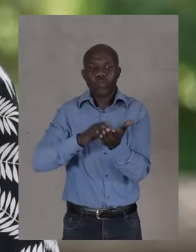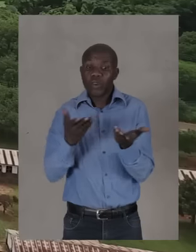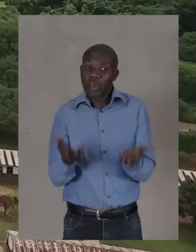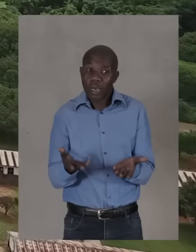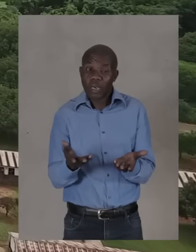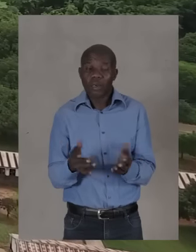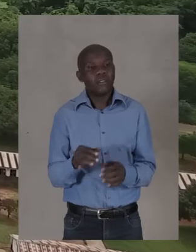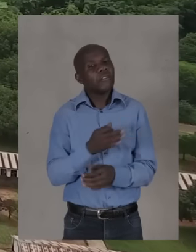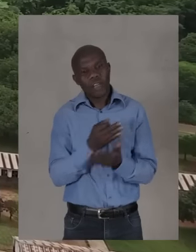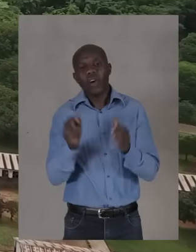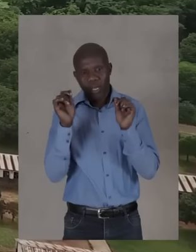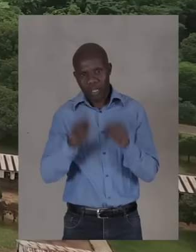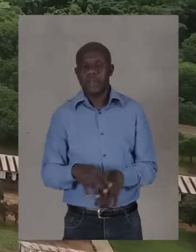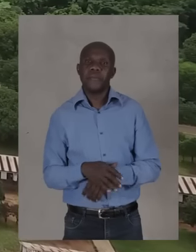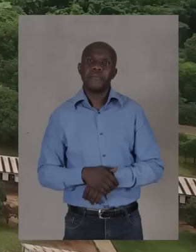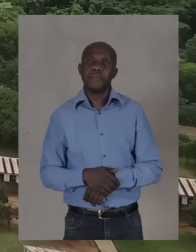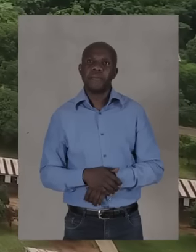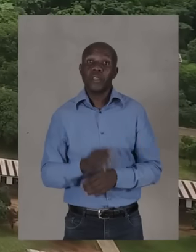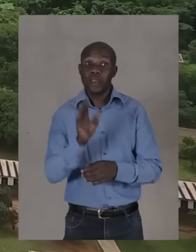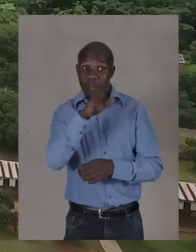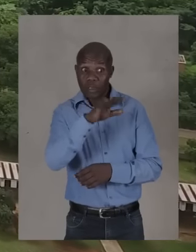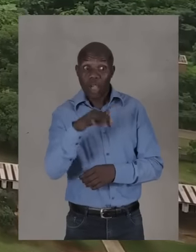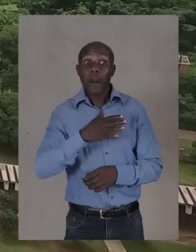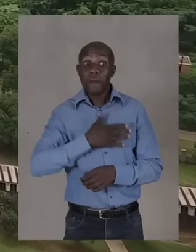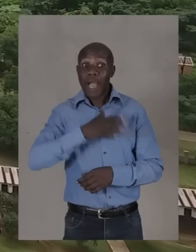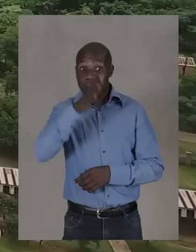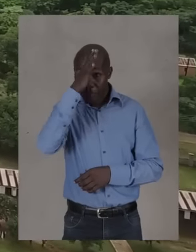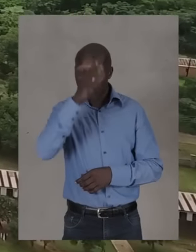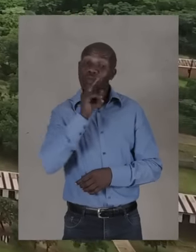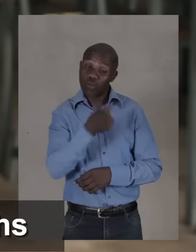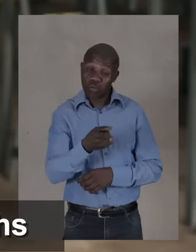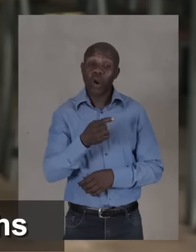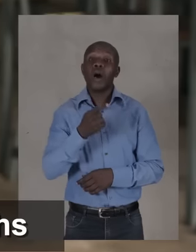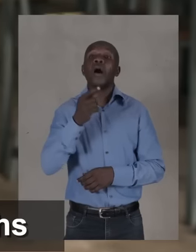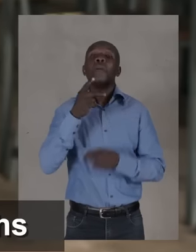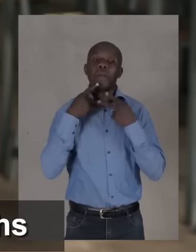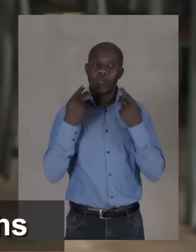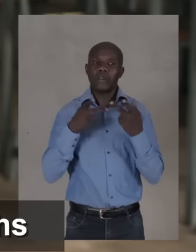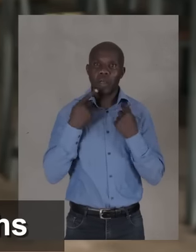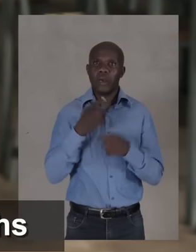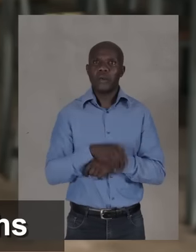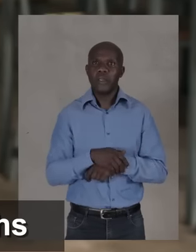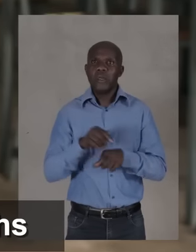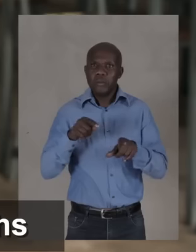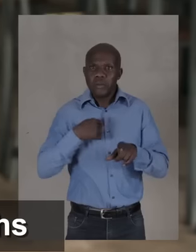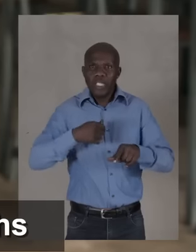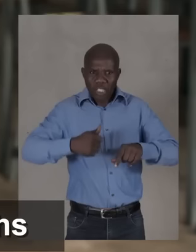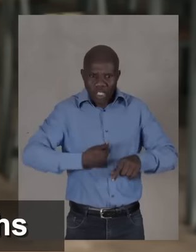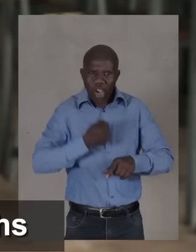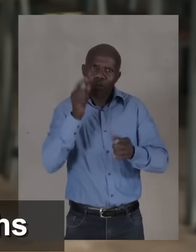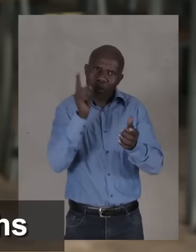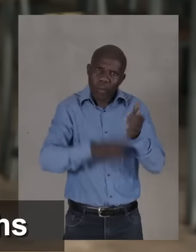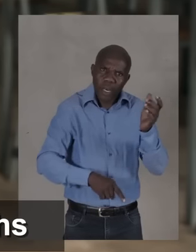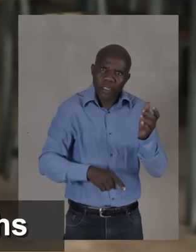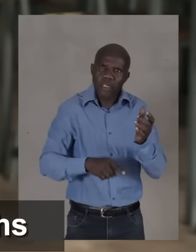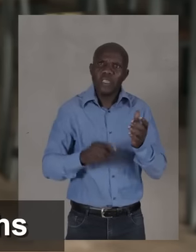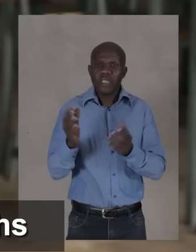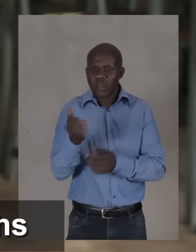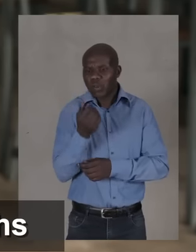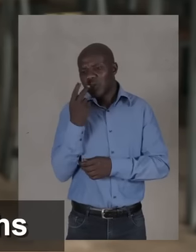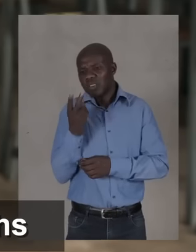schools. Daddy, kind of a pastor, so penangenzo taking a call my months, maybe 3